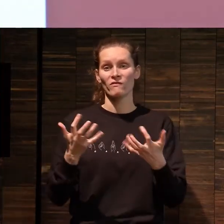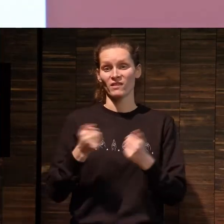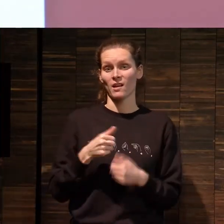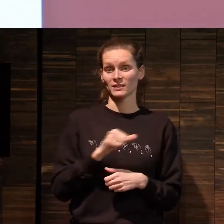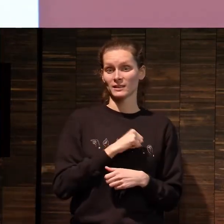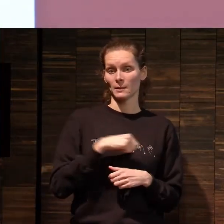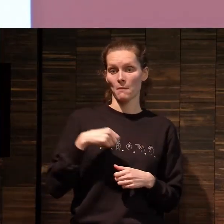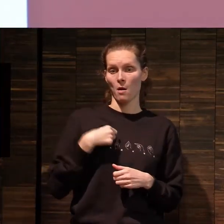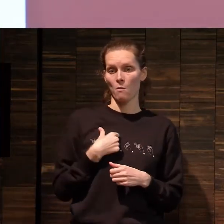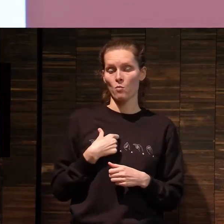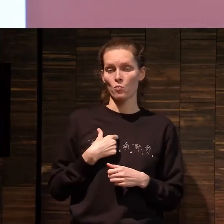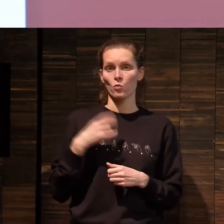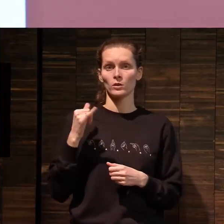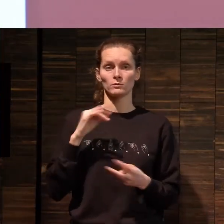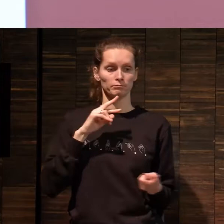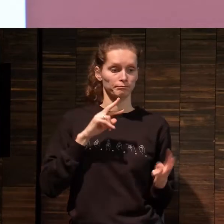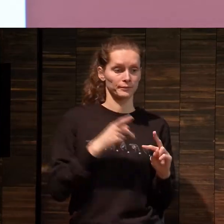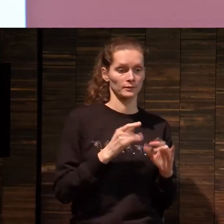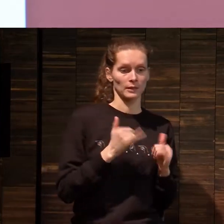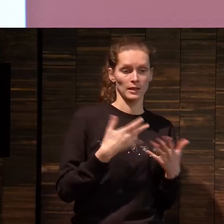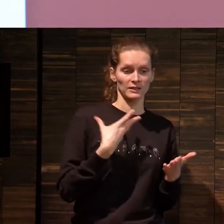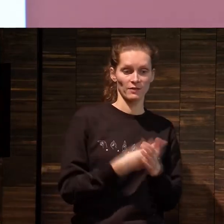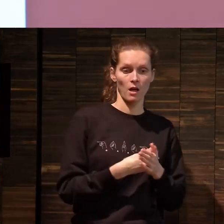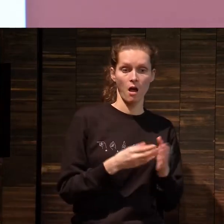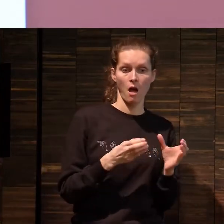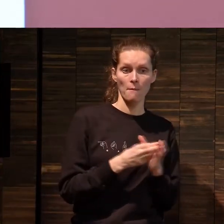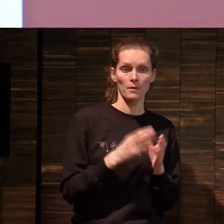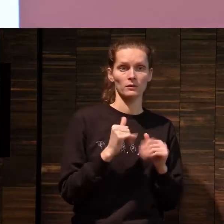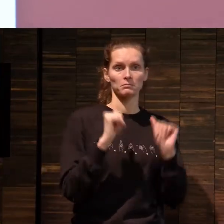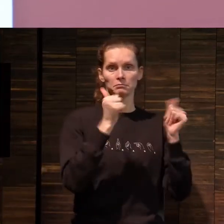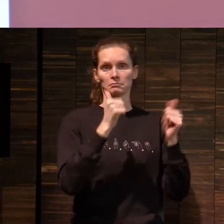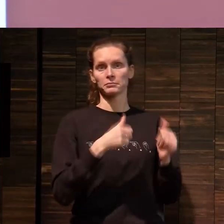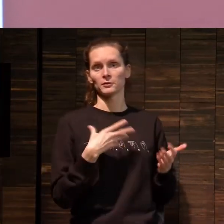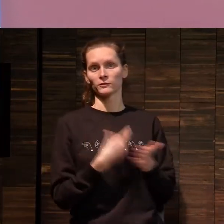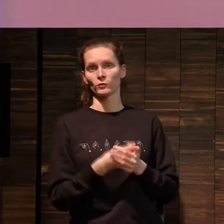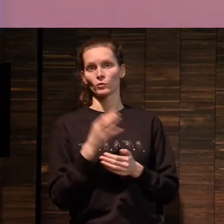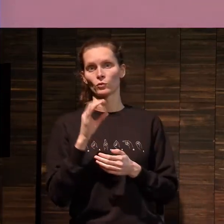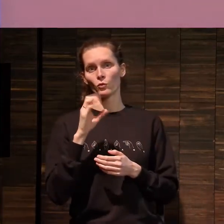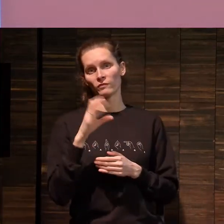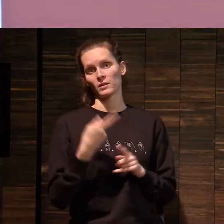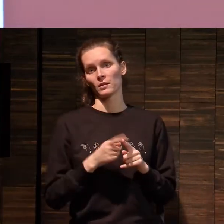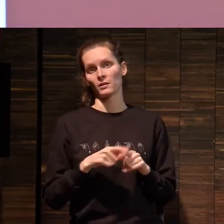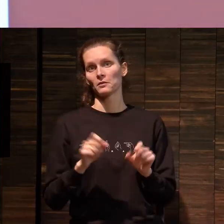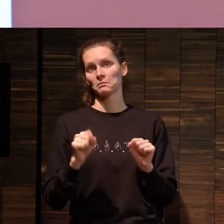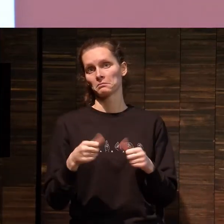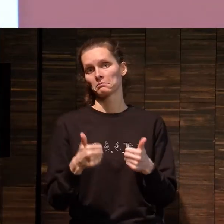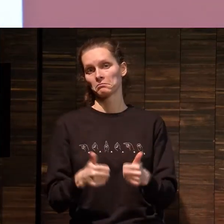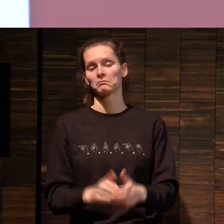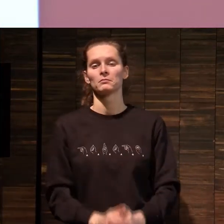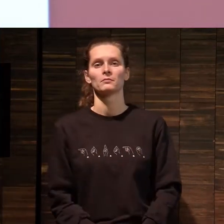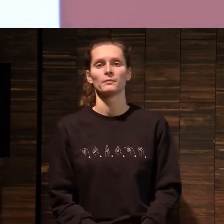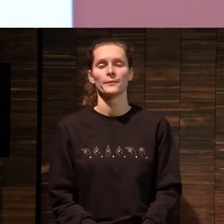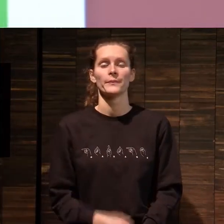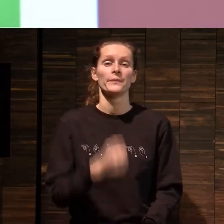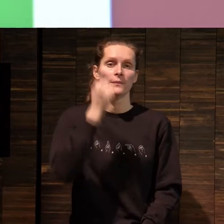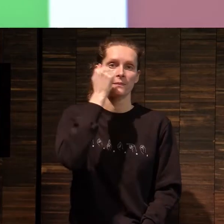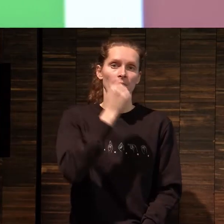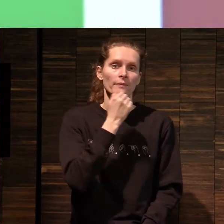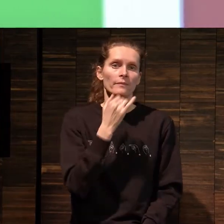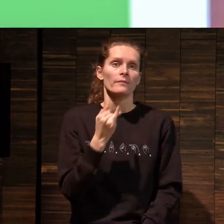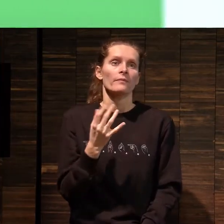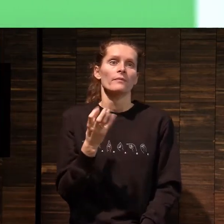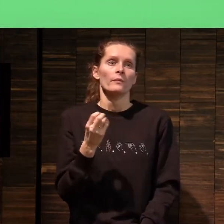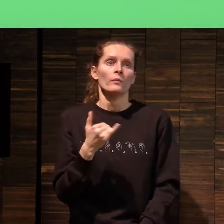And then this poster can be rebranded for your company and you can hang it in your